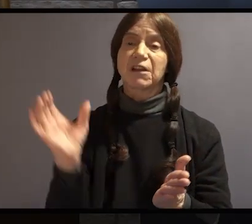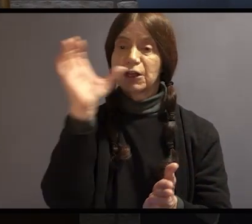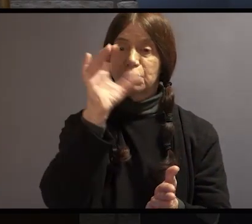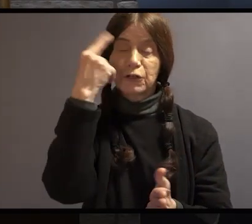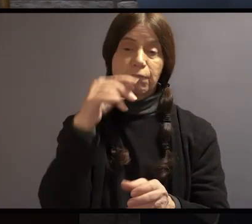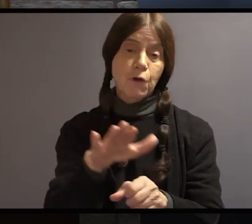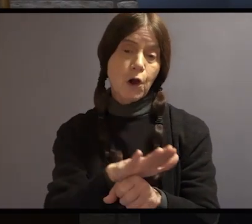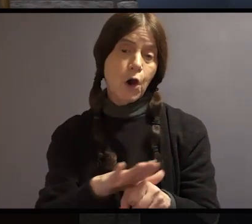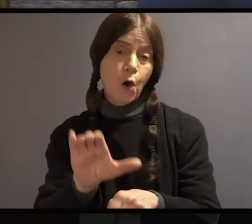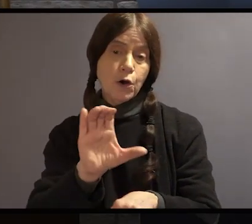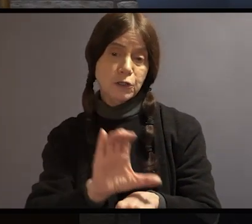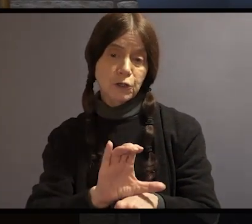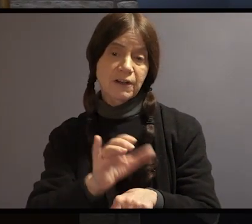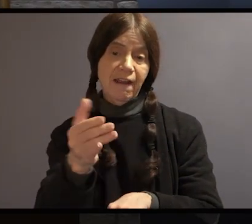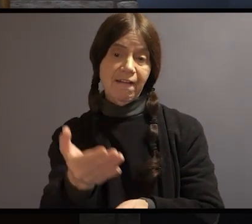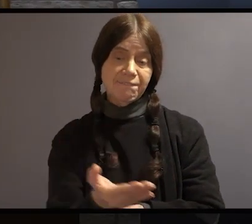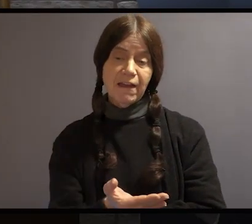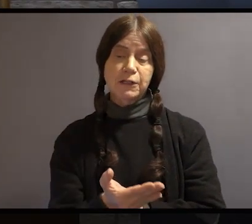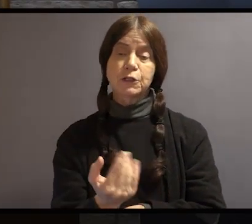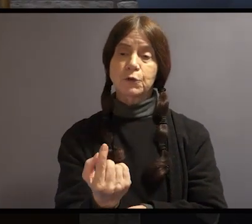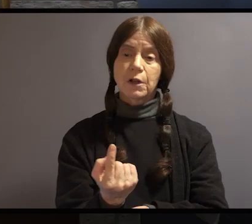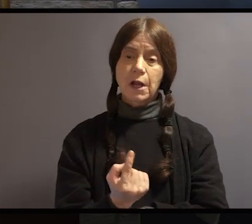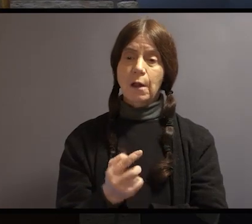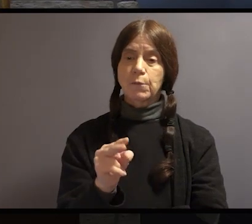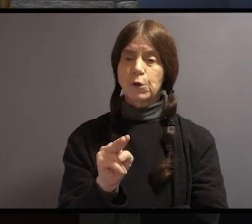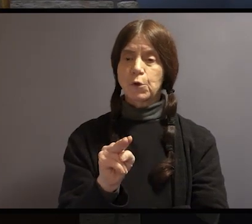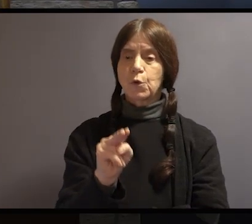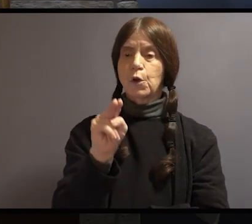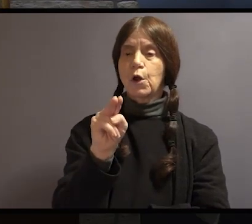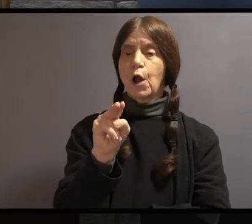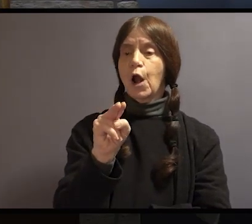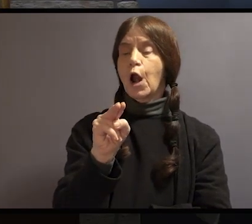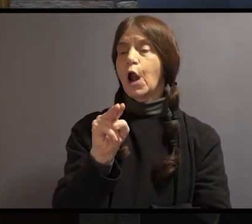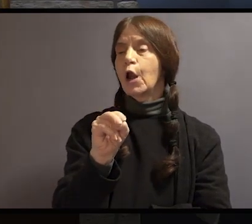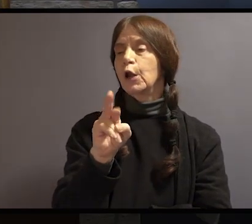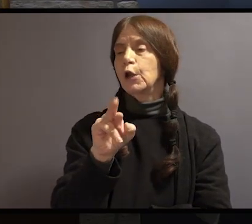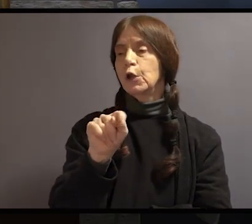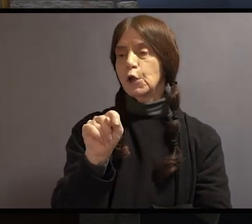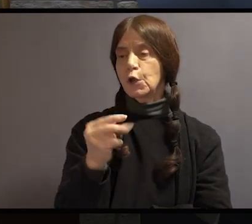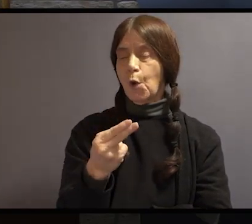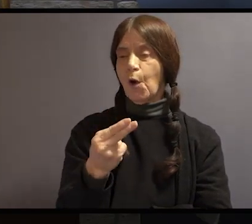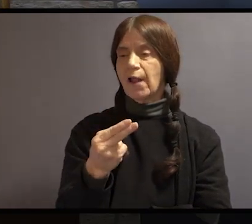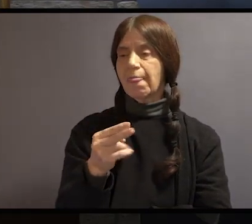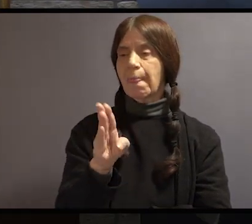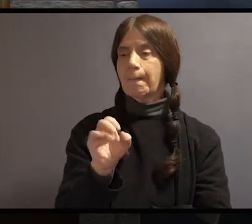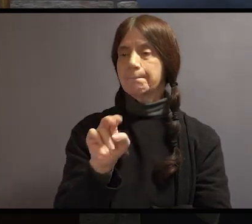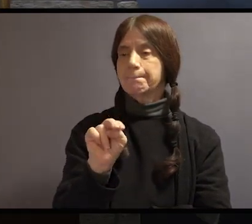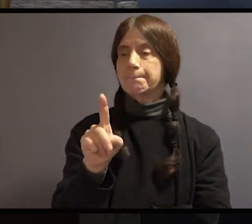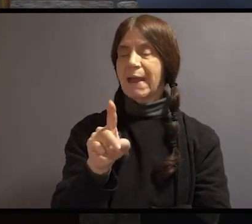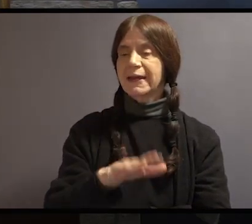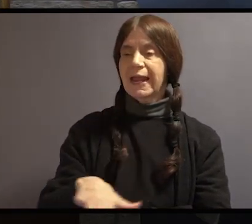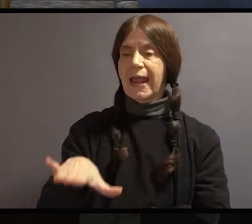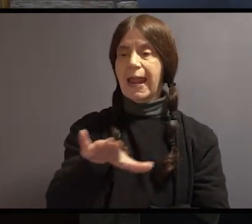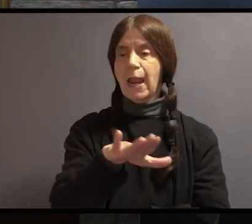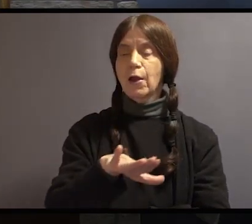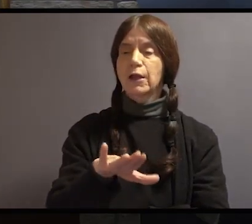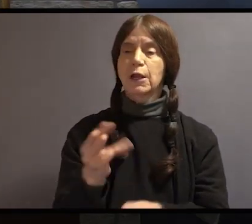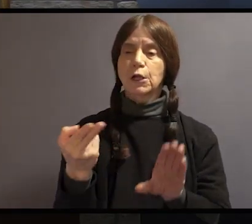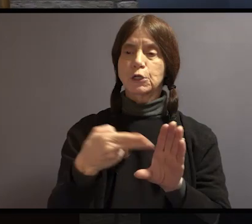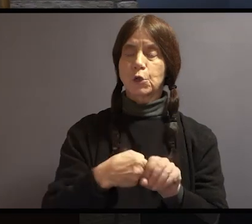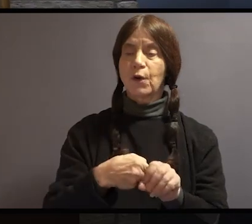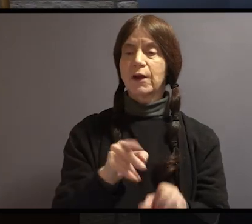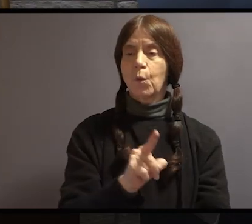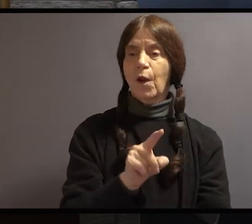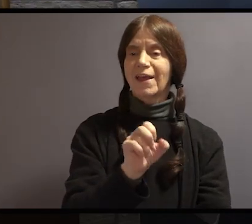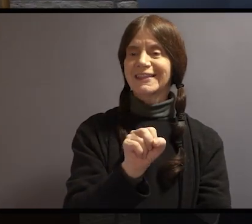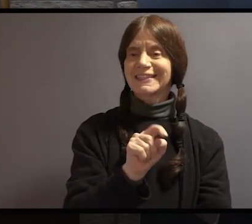are able to attend local services, I'd like to invite you to worship with our congregation. If you're in the North Bend area, please join us